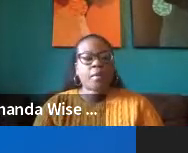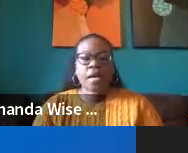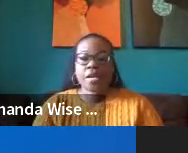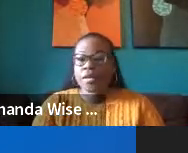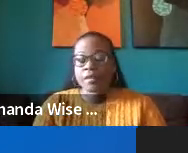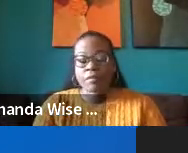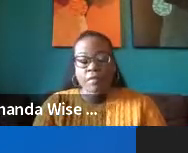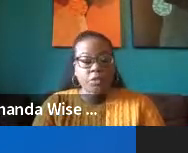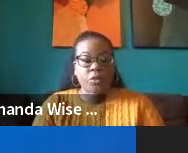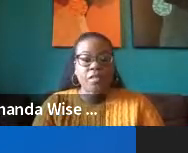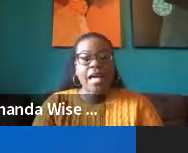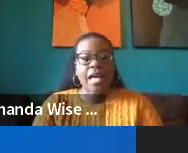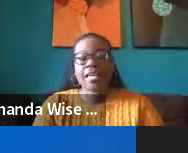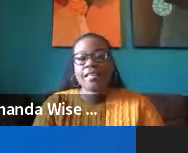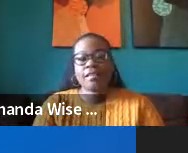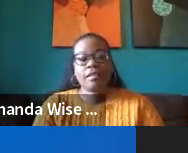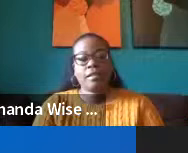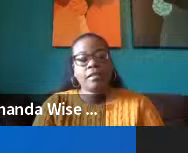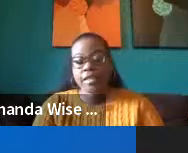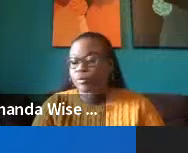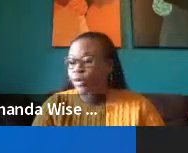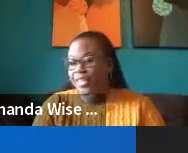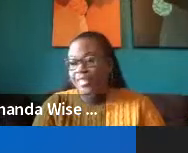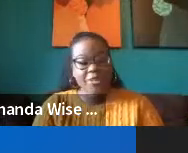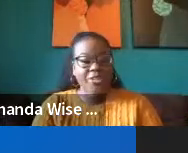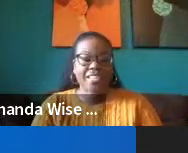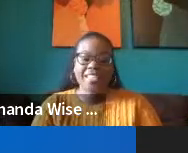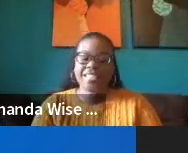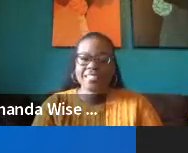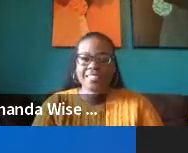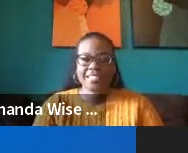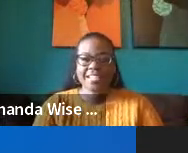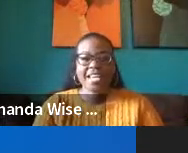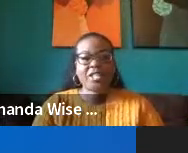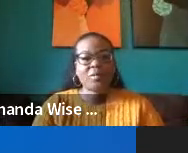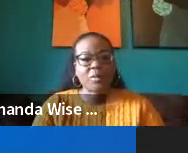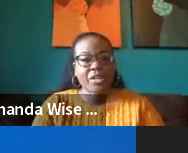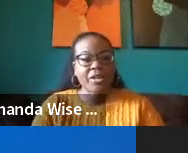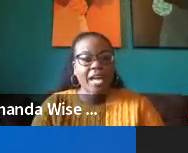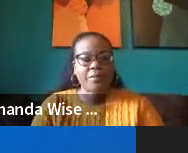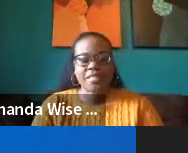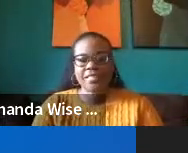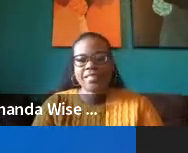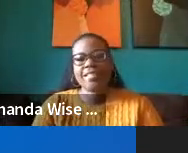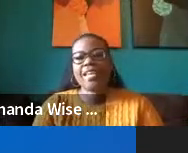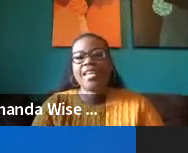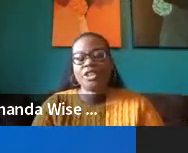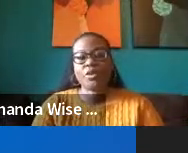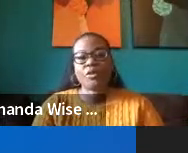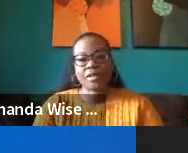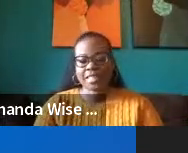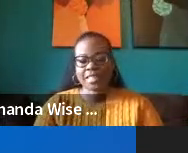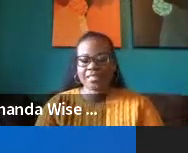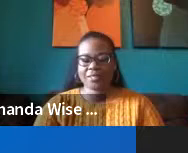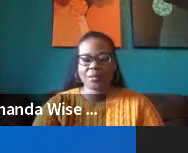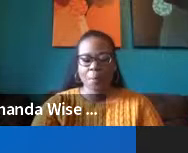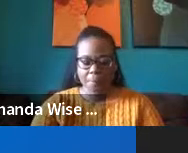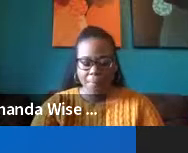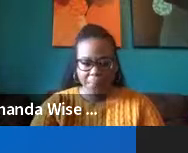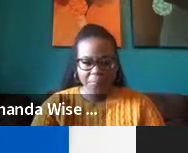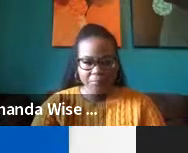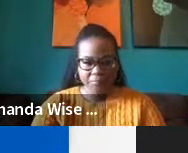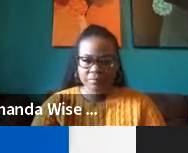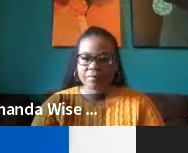going to talk about how you can get official online, get ready to talk your ish, explore your options, and show the receipts.